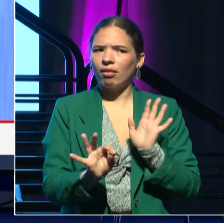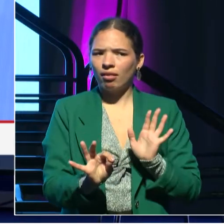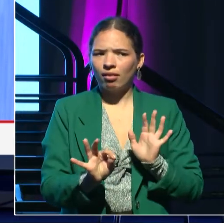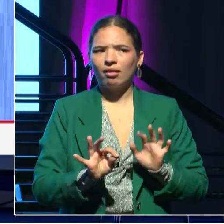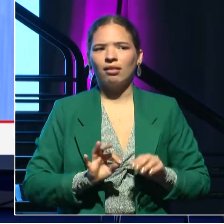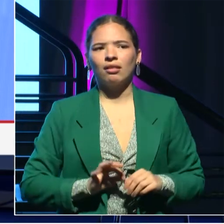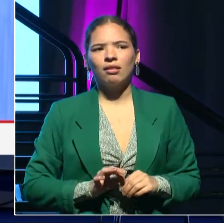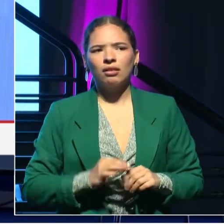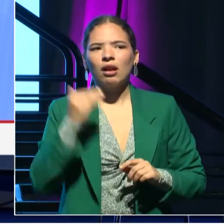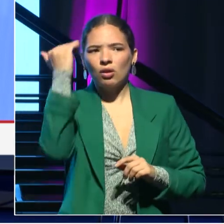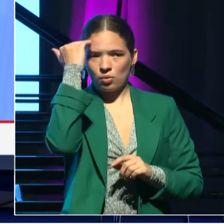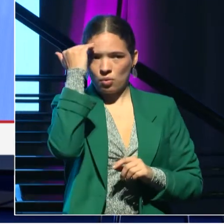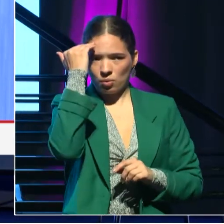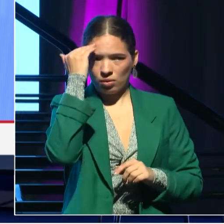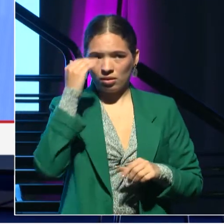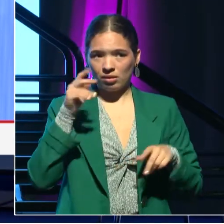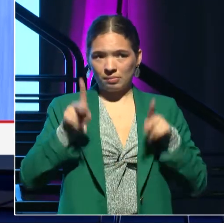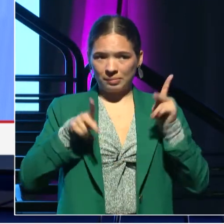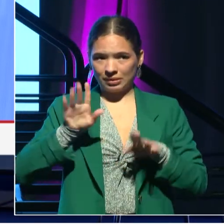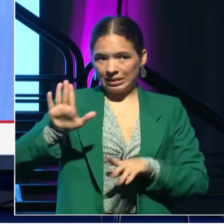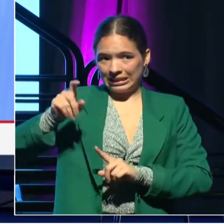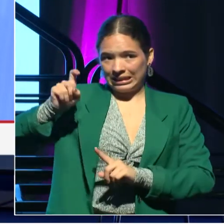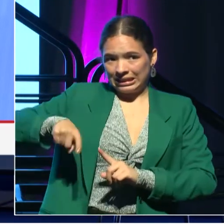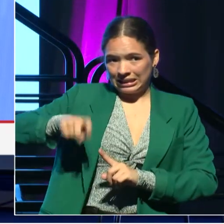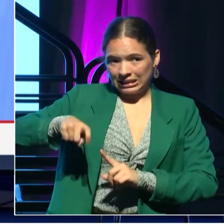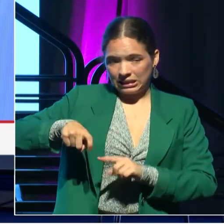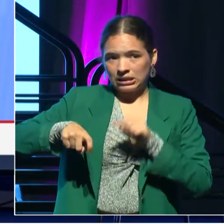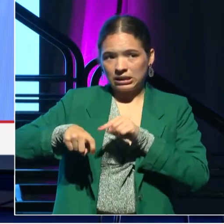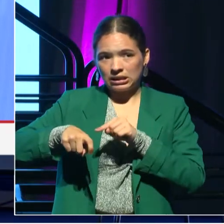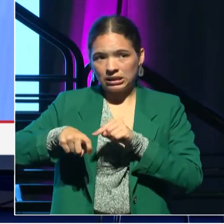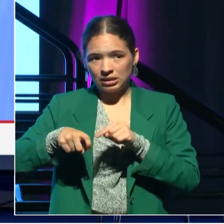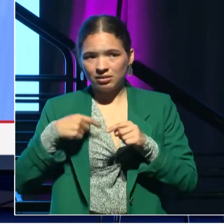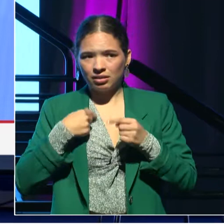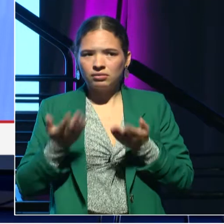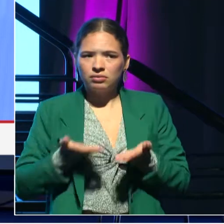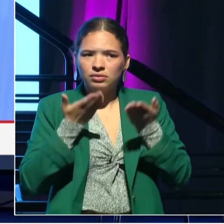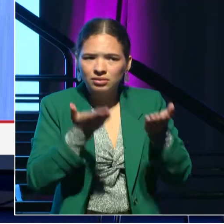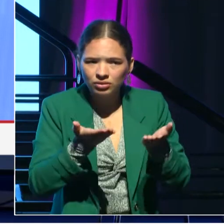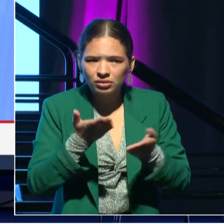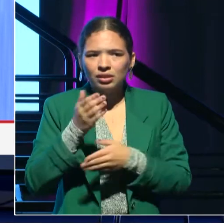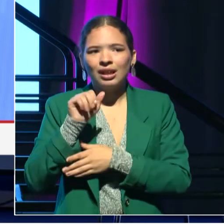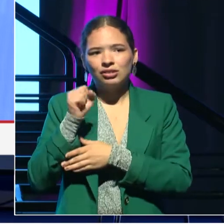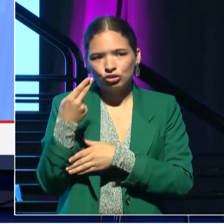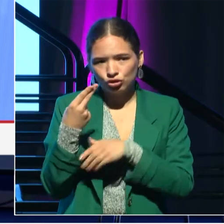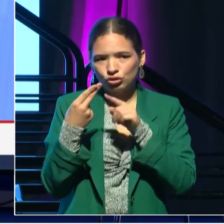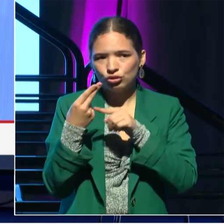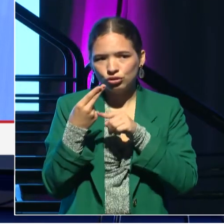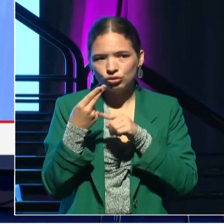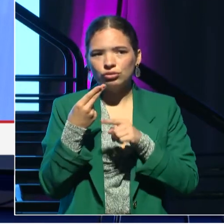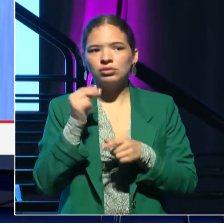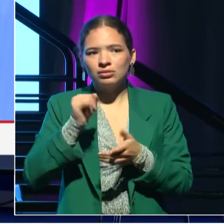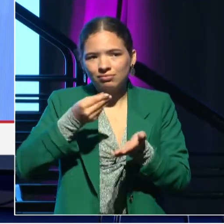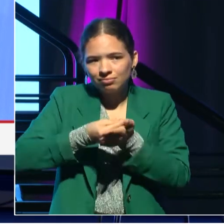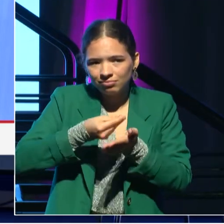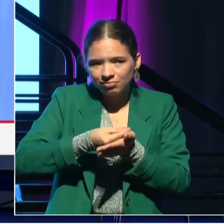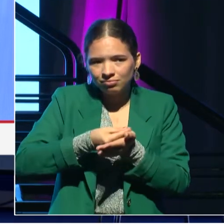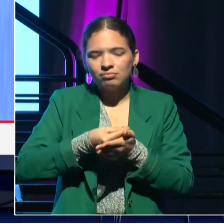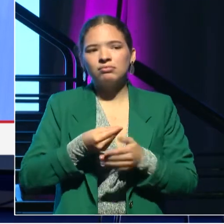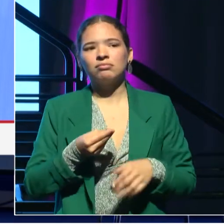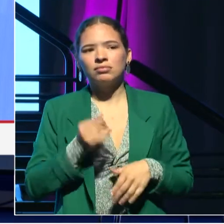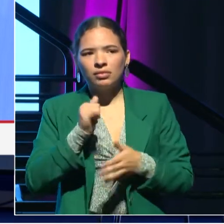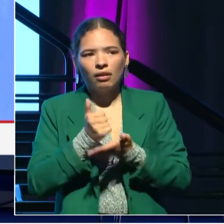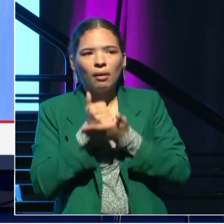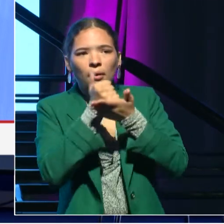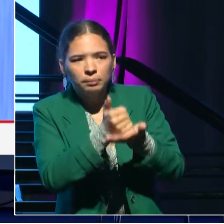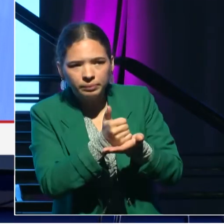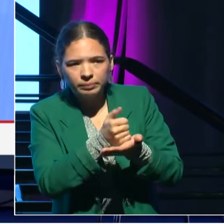have needs, and we supply them with the cash need that they have. And in doing so,